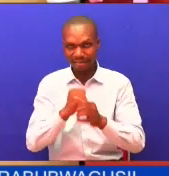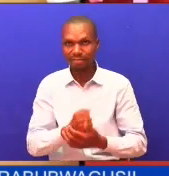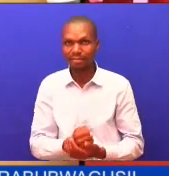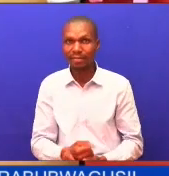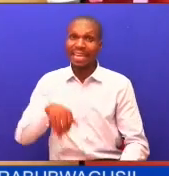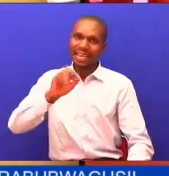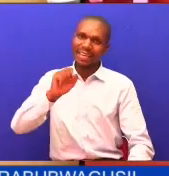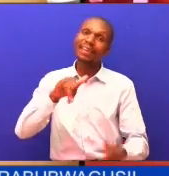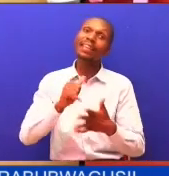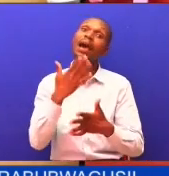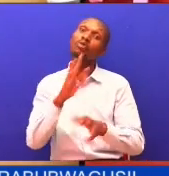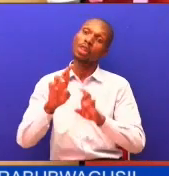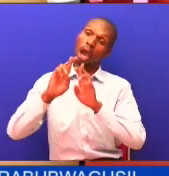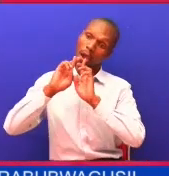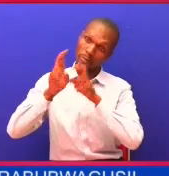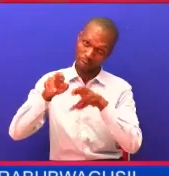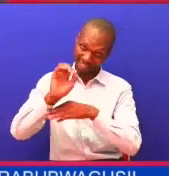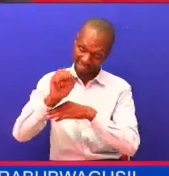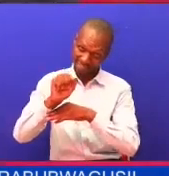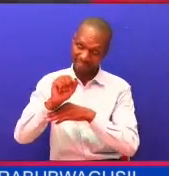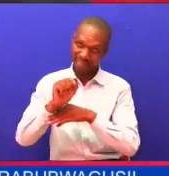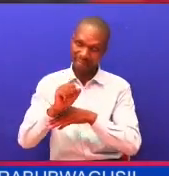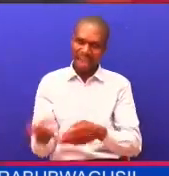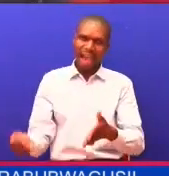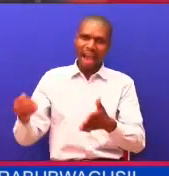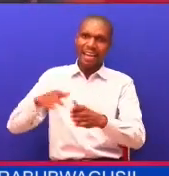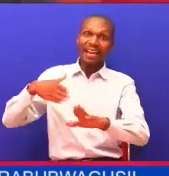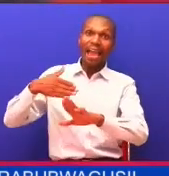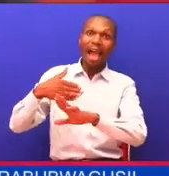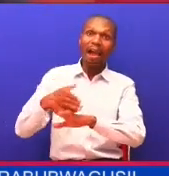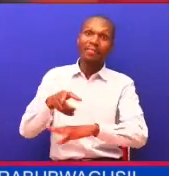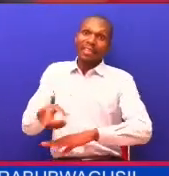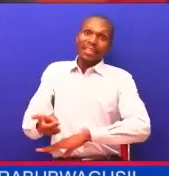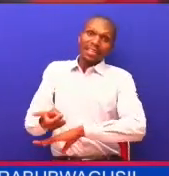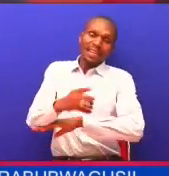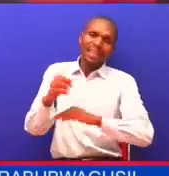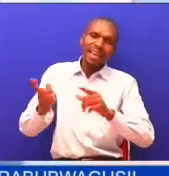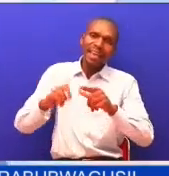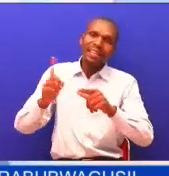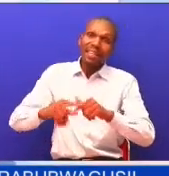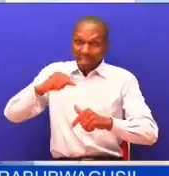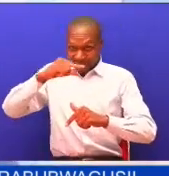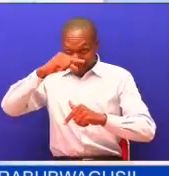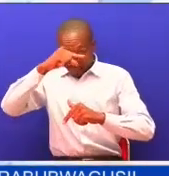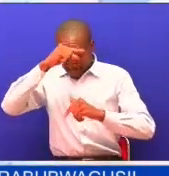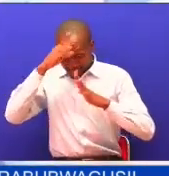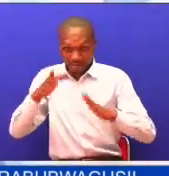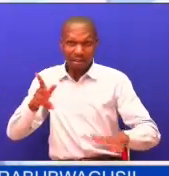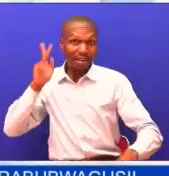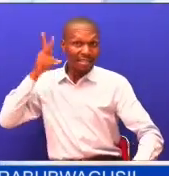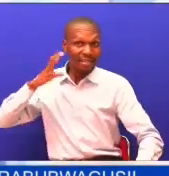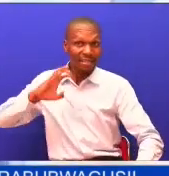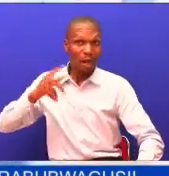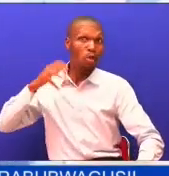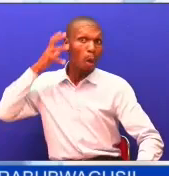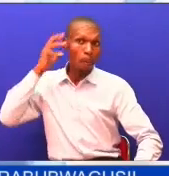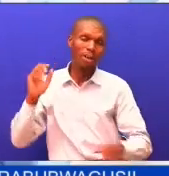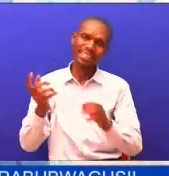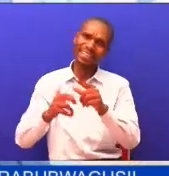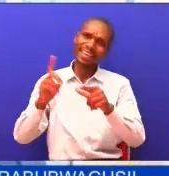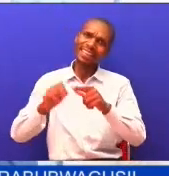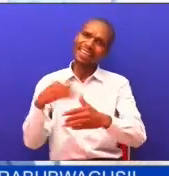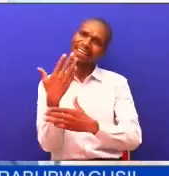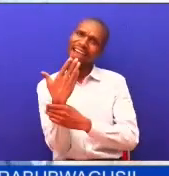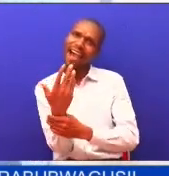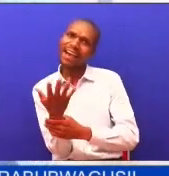Yes, that's what I'm saying. Yes. Nanyana boma kega yeri tukeliga kwenye rumu gavana abu ikaunti ya Kisii Paul Simba Arati. Obasabira